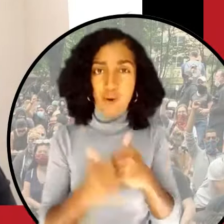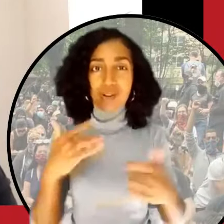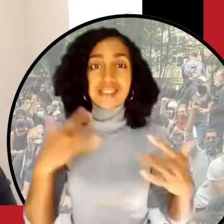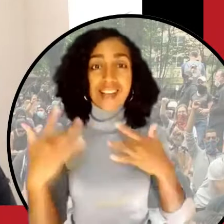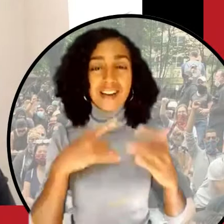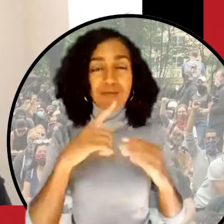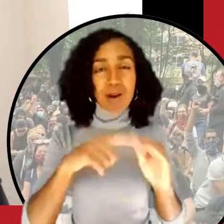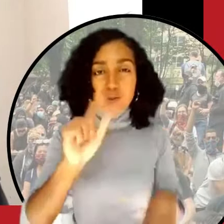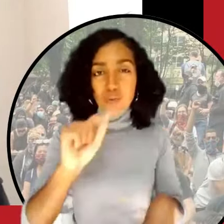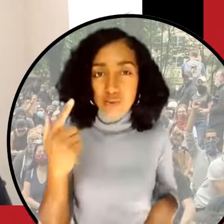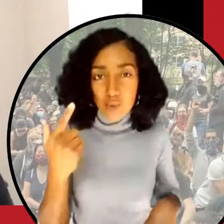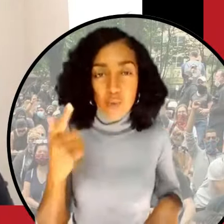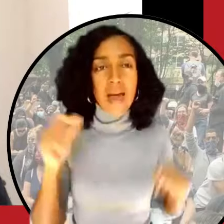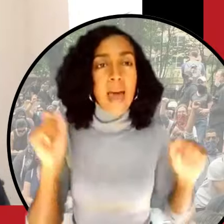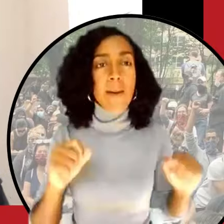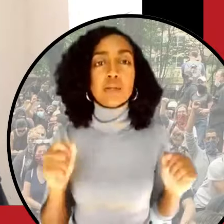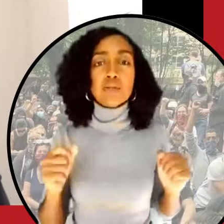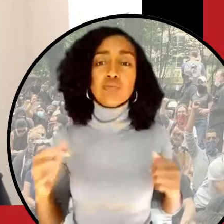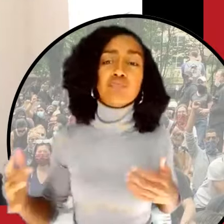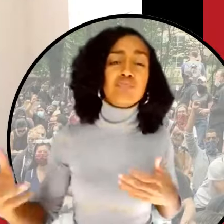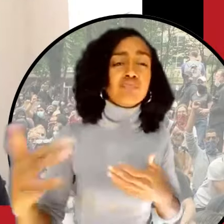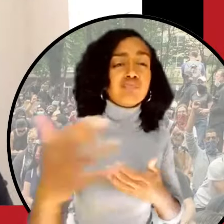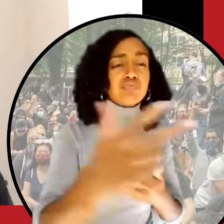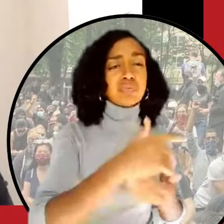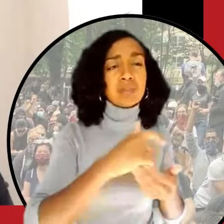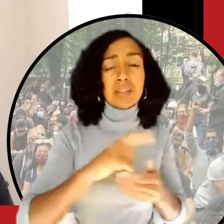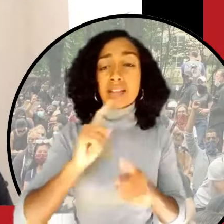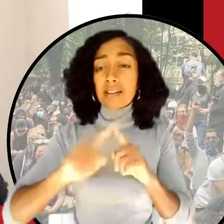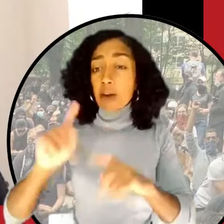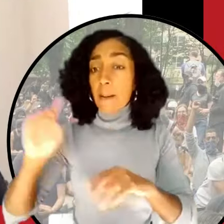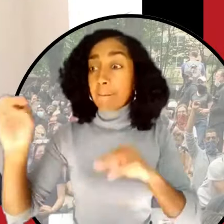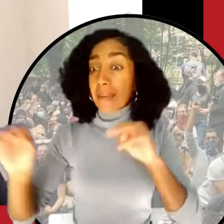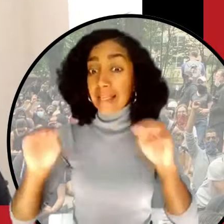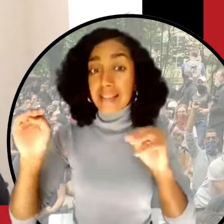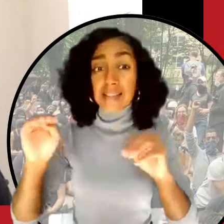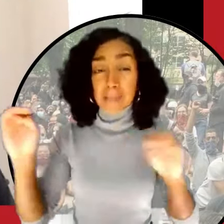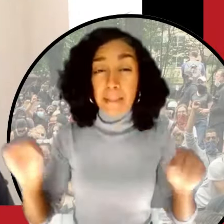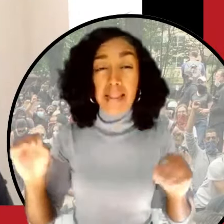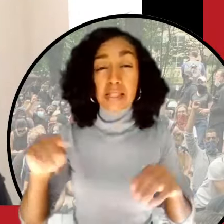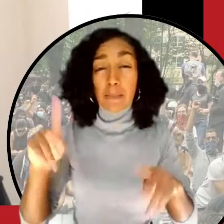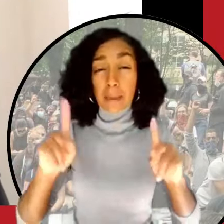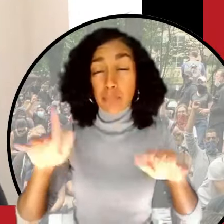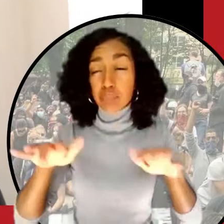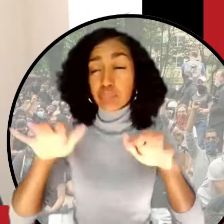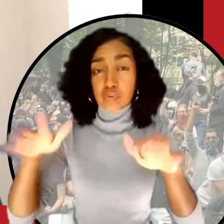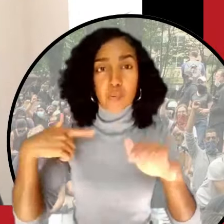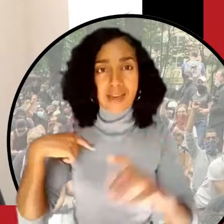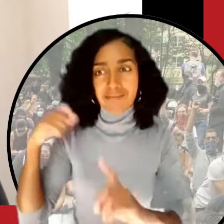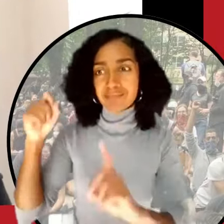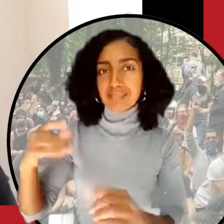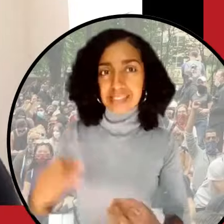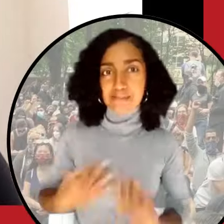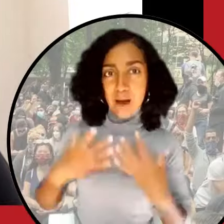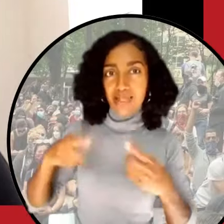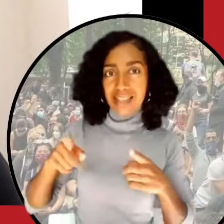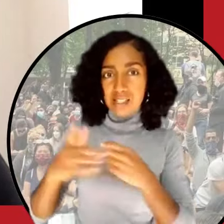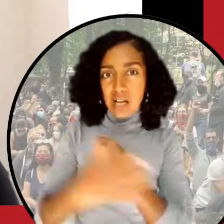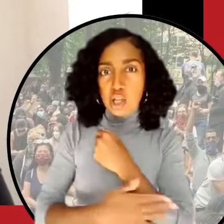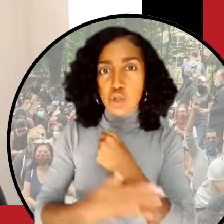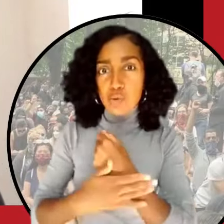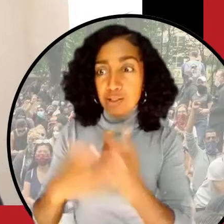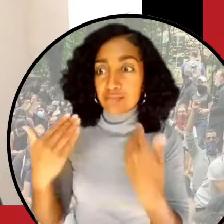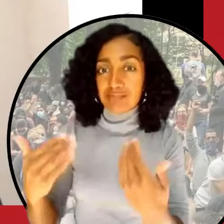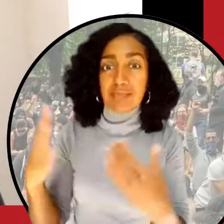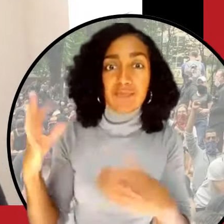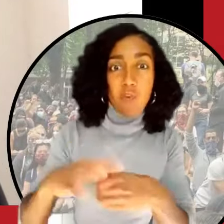2021, is being able to absorb the millions of people that we have activated in this country. Anywhere from, I've heard 25 million